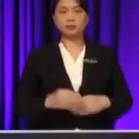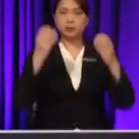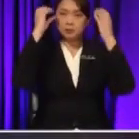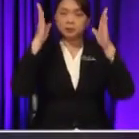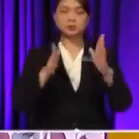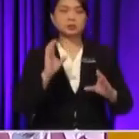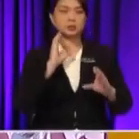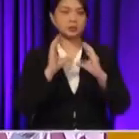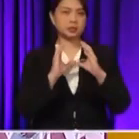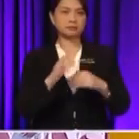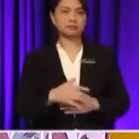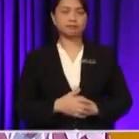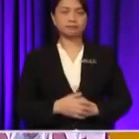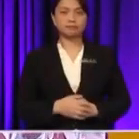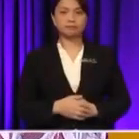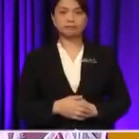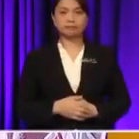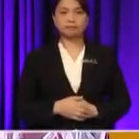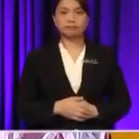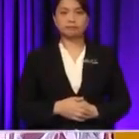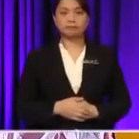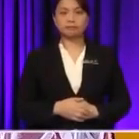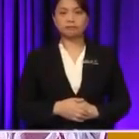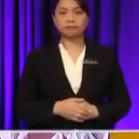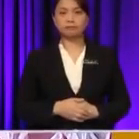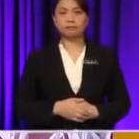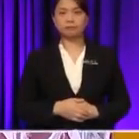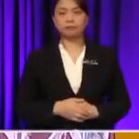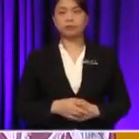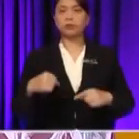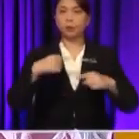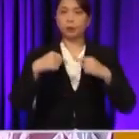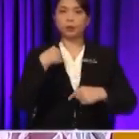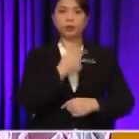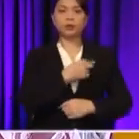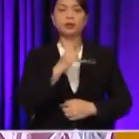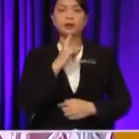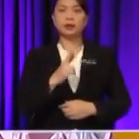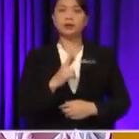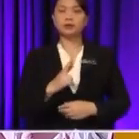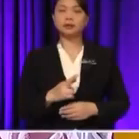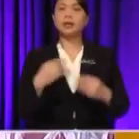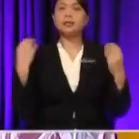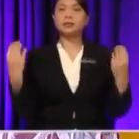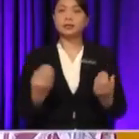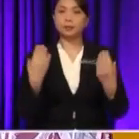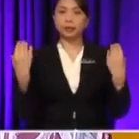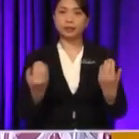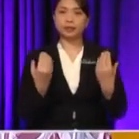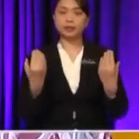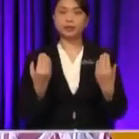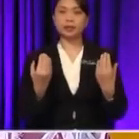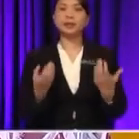outside is definitely a choice when we are celebrating for certain occasion or family events, because it